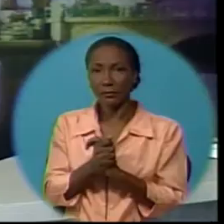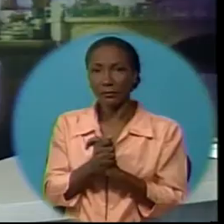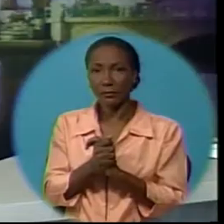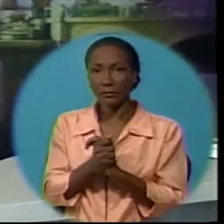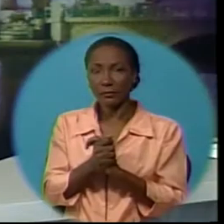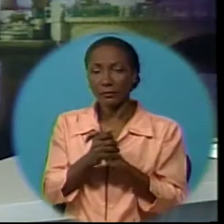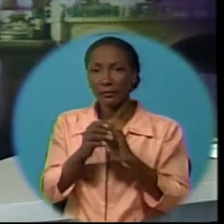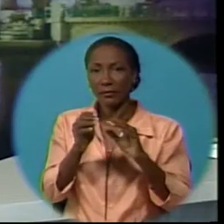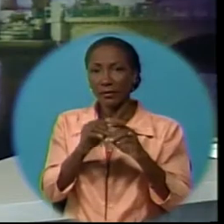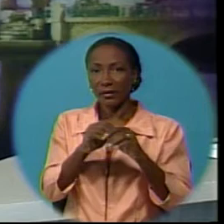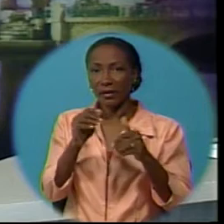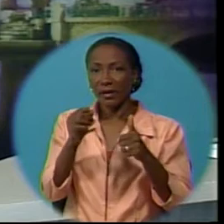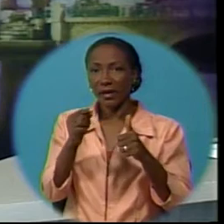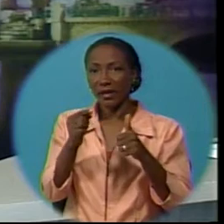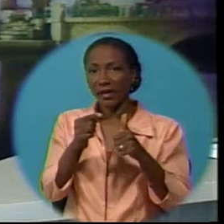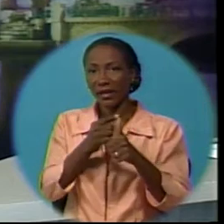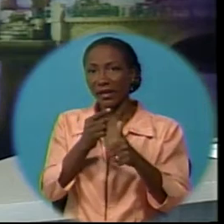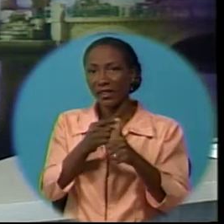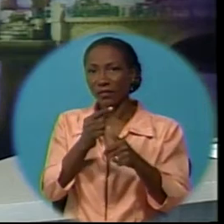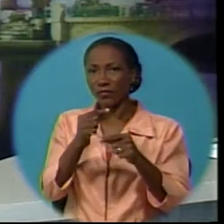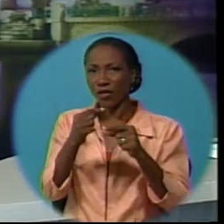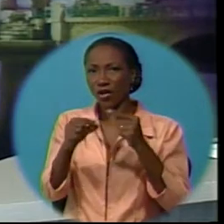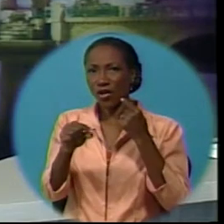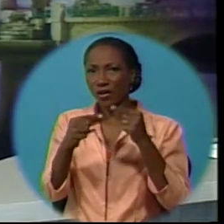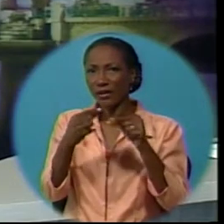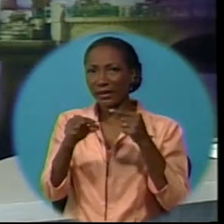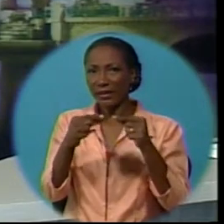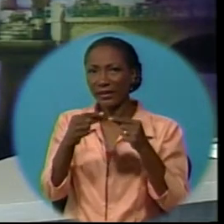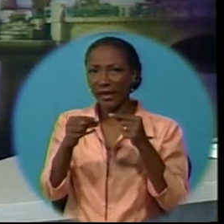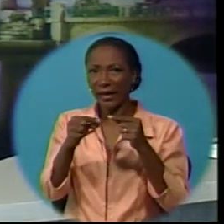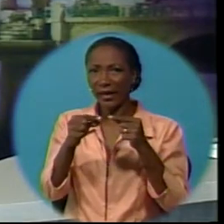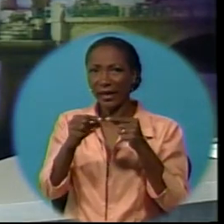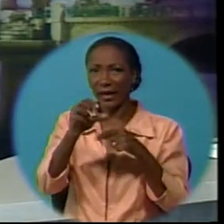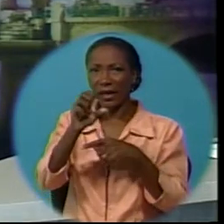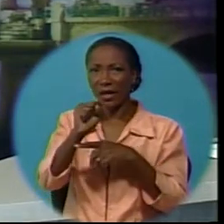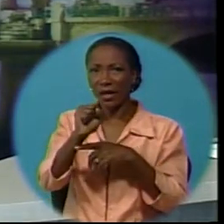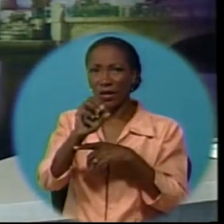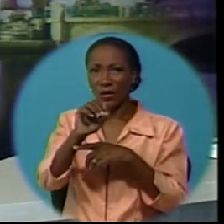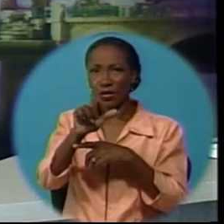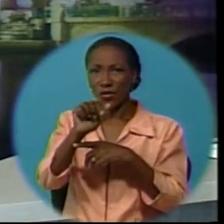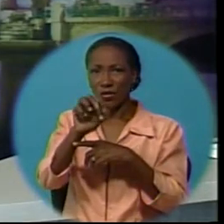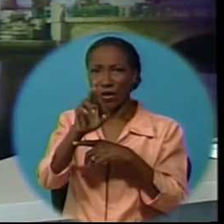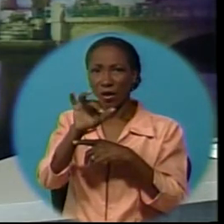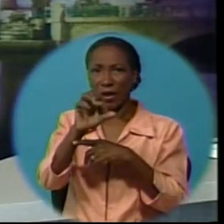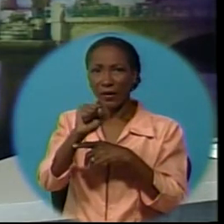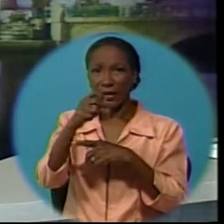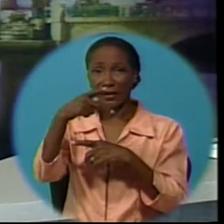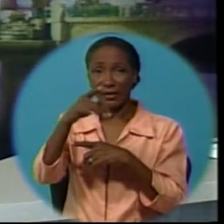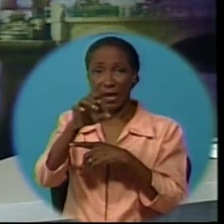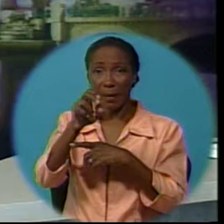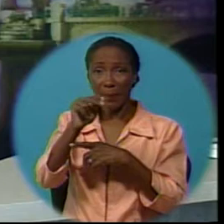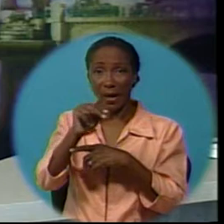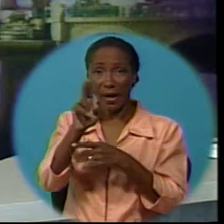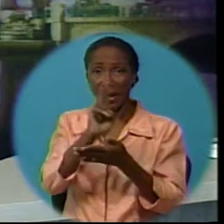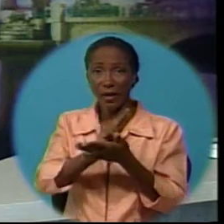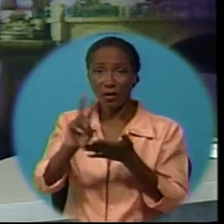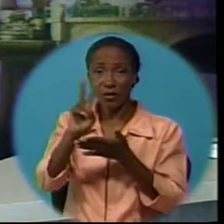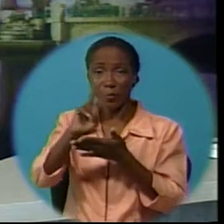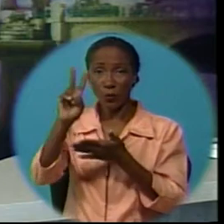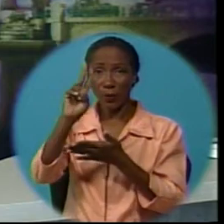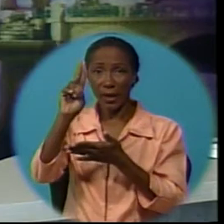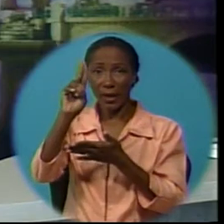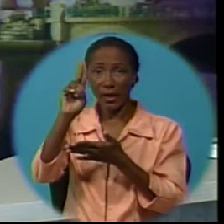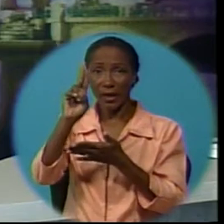Sports. Thanks, Shane. And in the first game of the triple header, Solaris Pinelands and UWI Blackbirds played to a 3-3